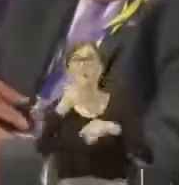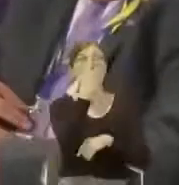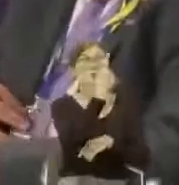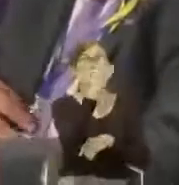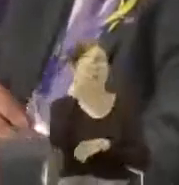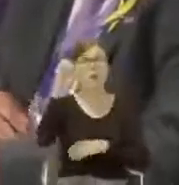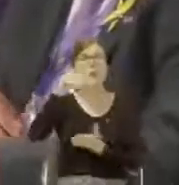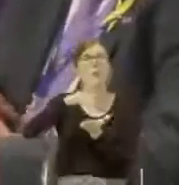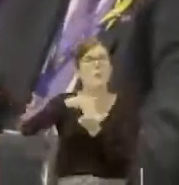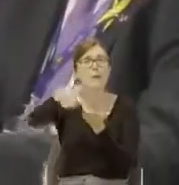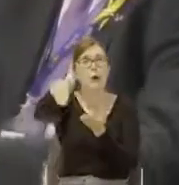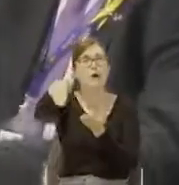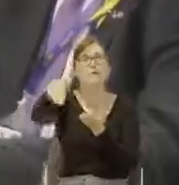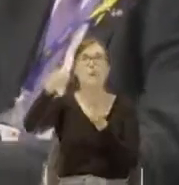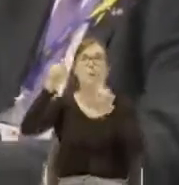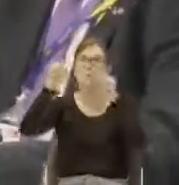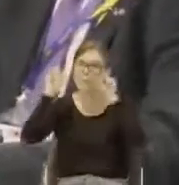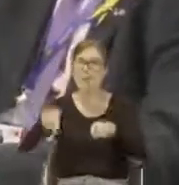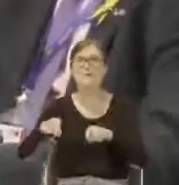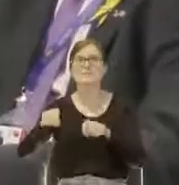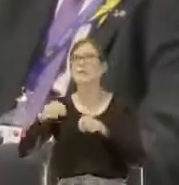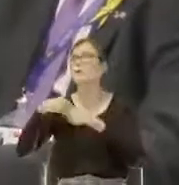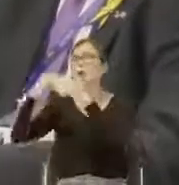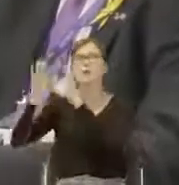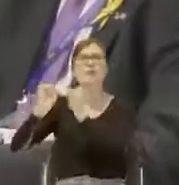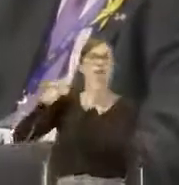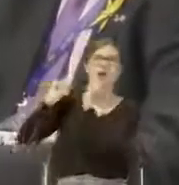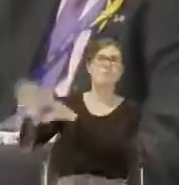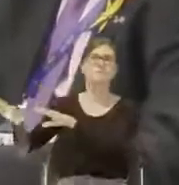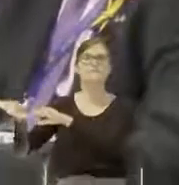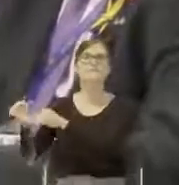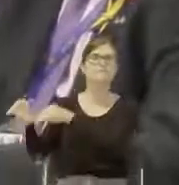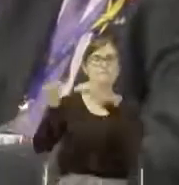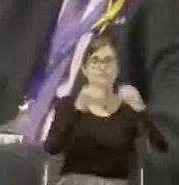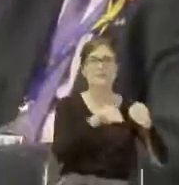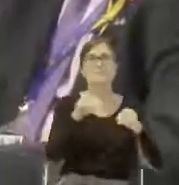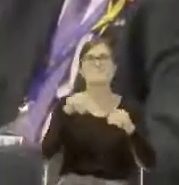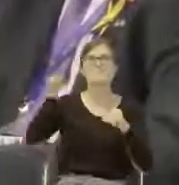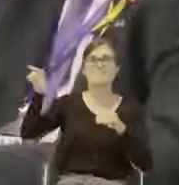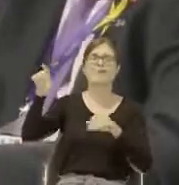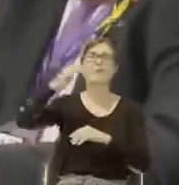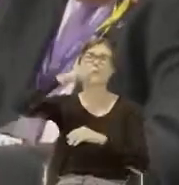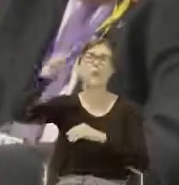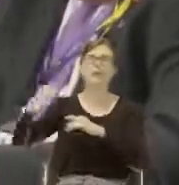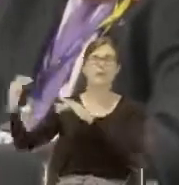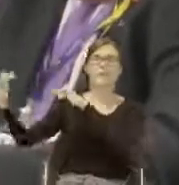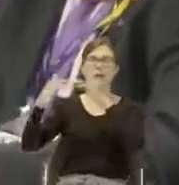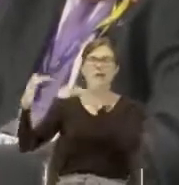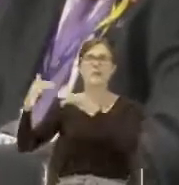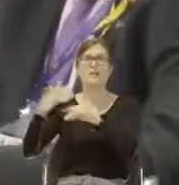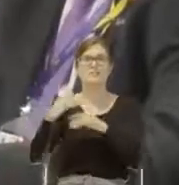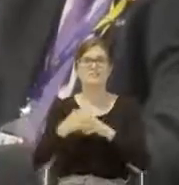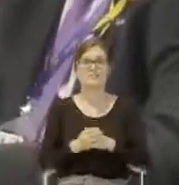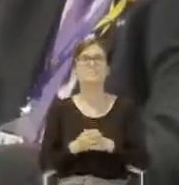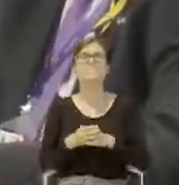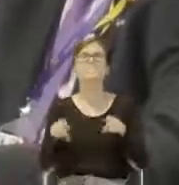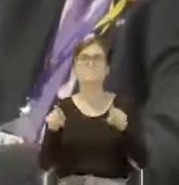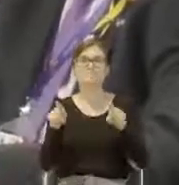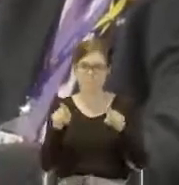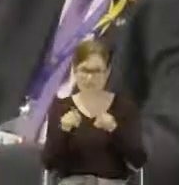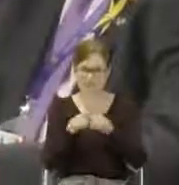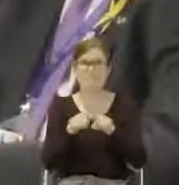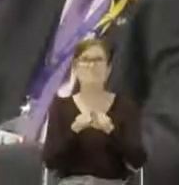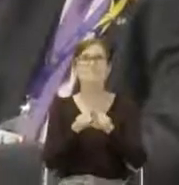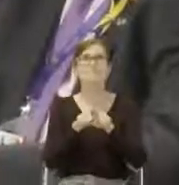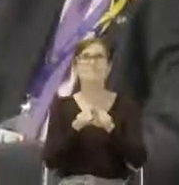in Ukraine is sadly contributing to this trend in a very significant way. The third is the growing food shortages